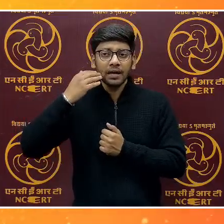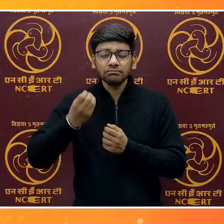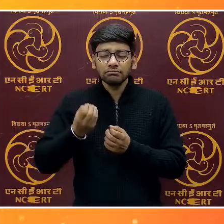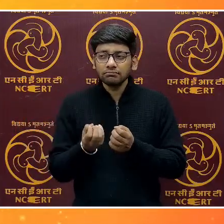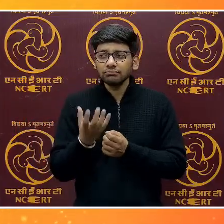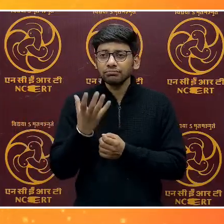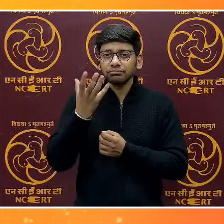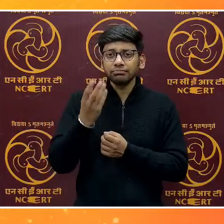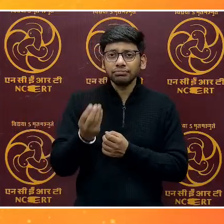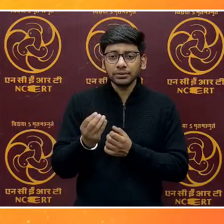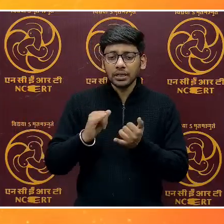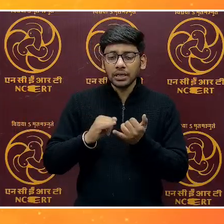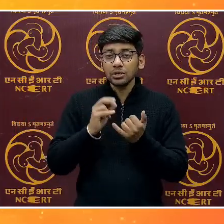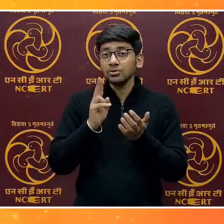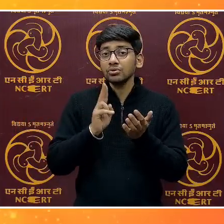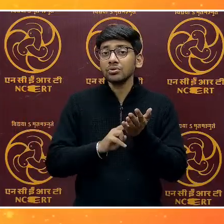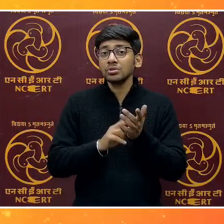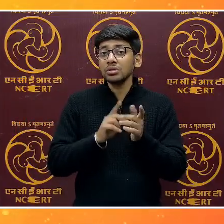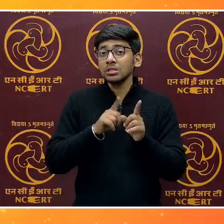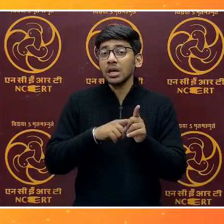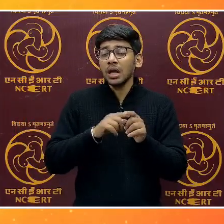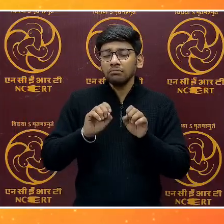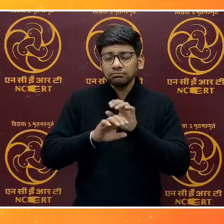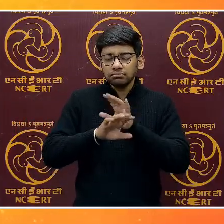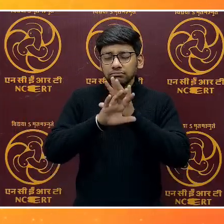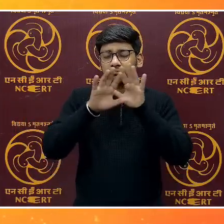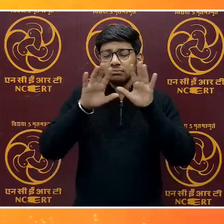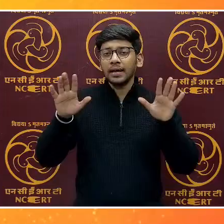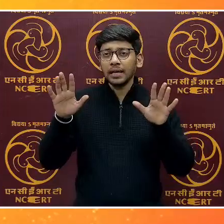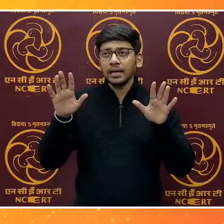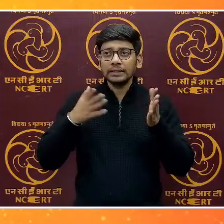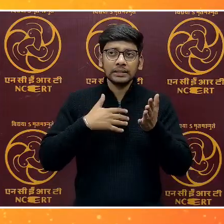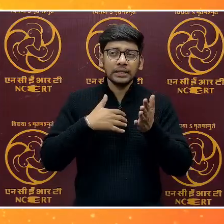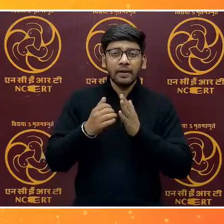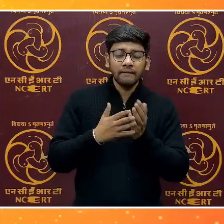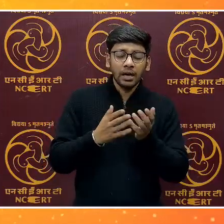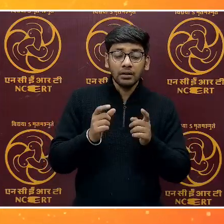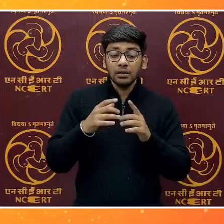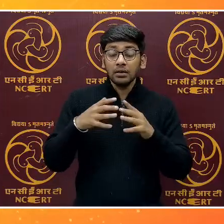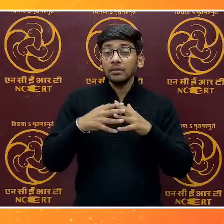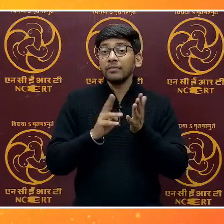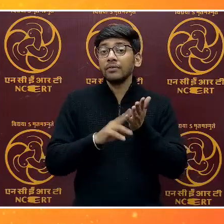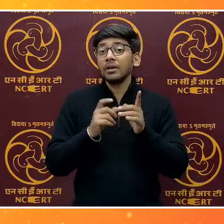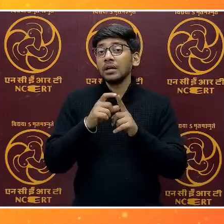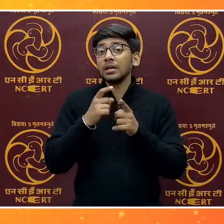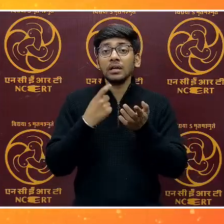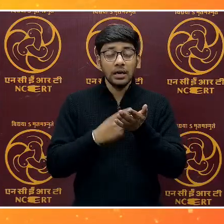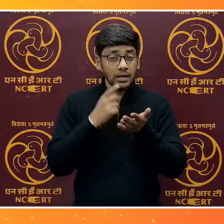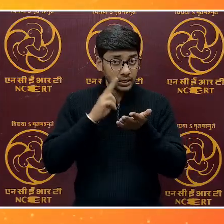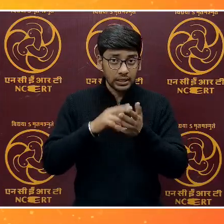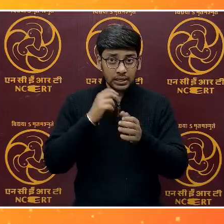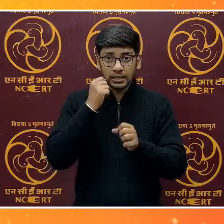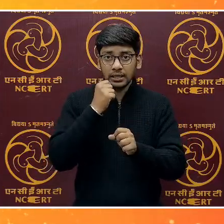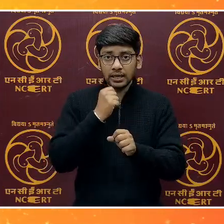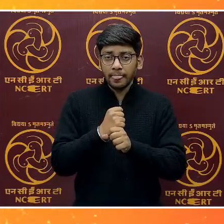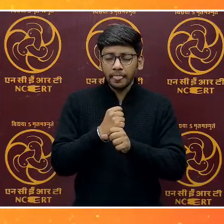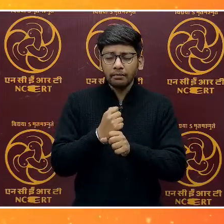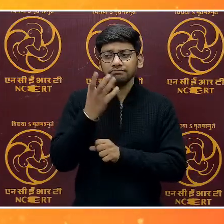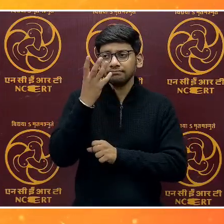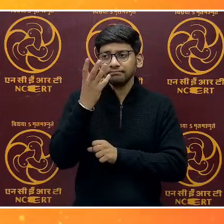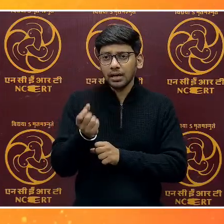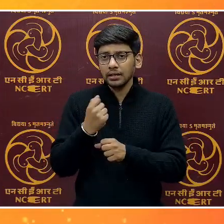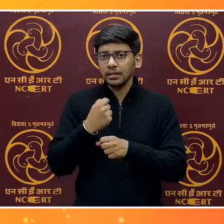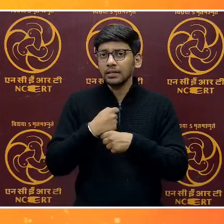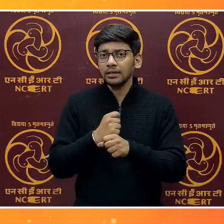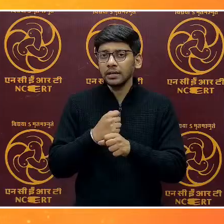long, sunny and bright, the child in the poem is wondering, where does the sun go when it becomes night? Because